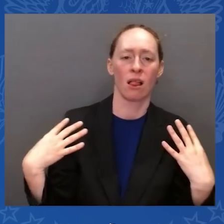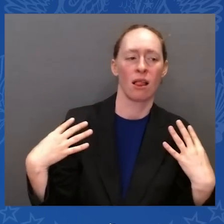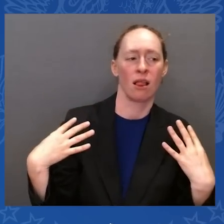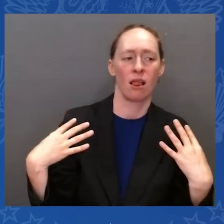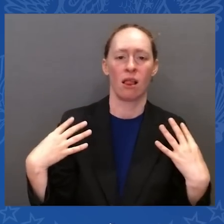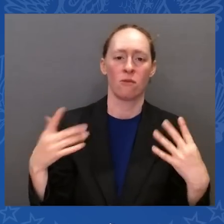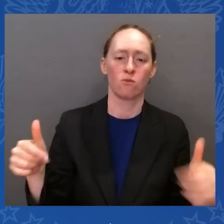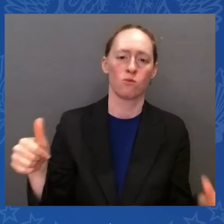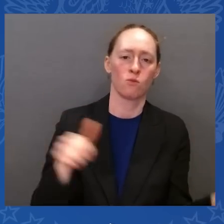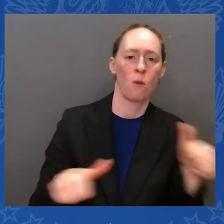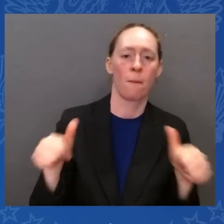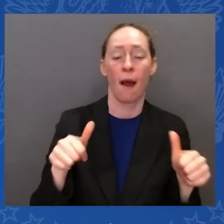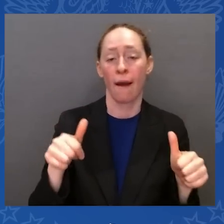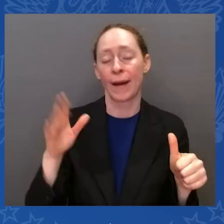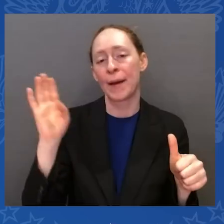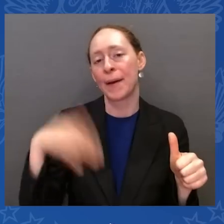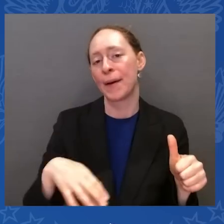weeks,